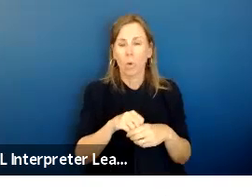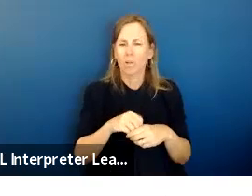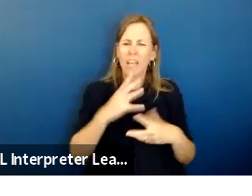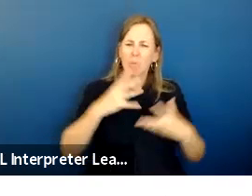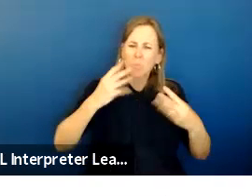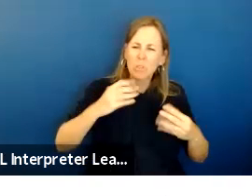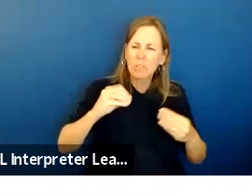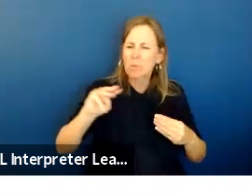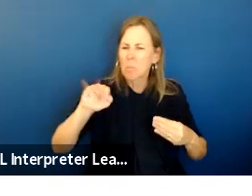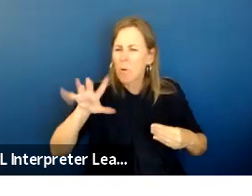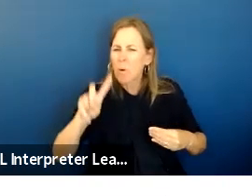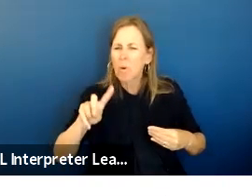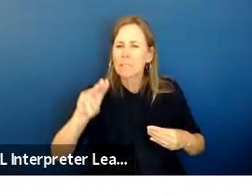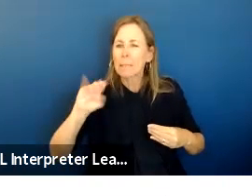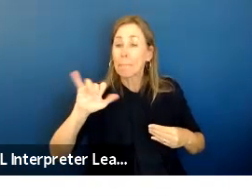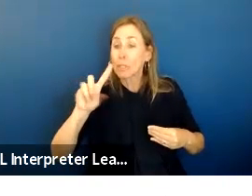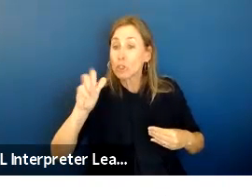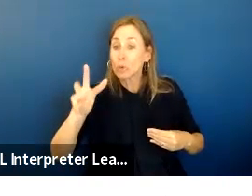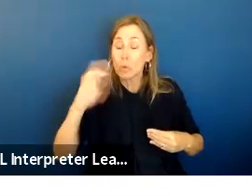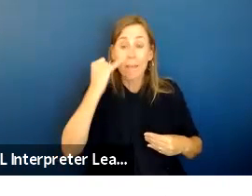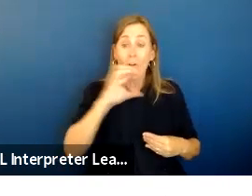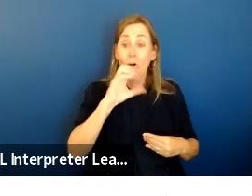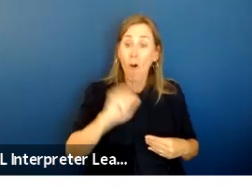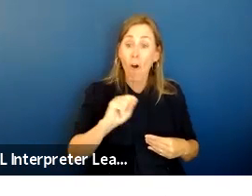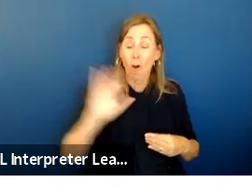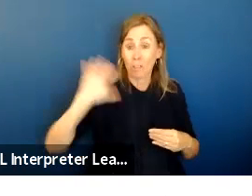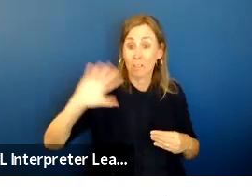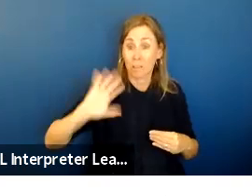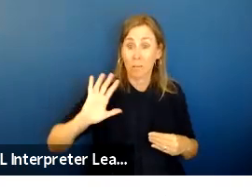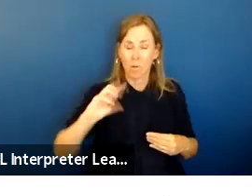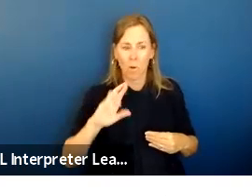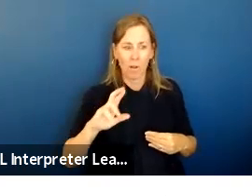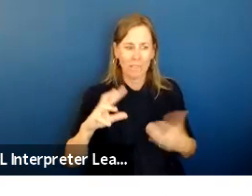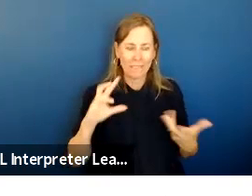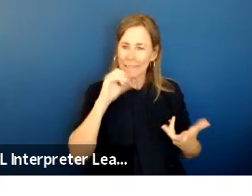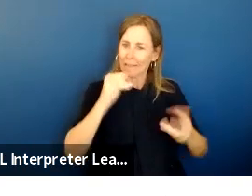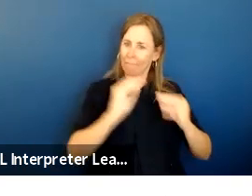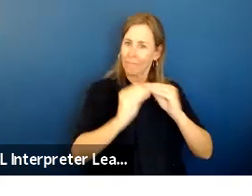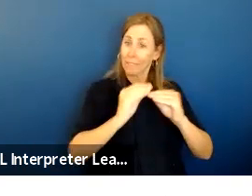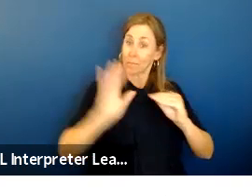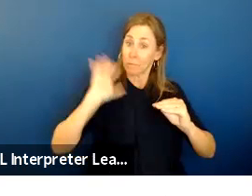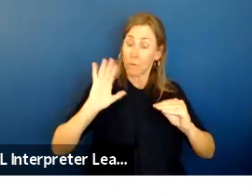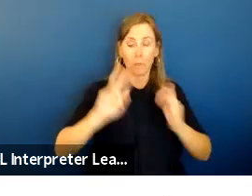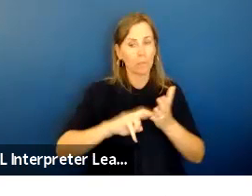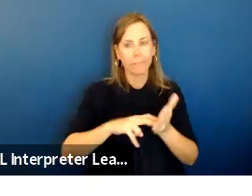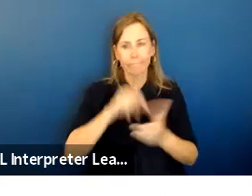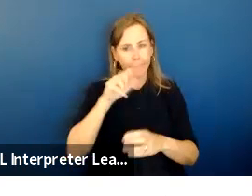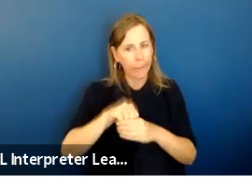resulting either from a pre-existing condition or from a lack of timely remediation, are also excluded. You'll need to